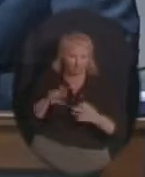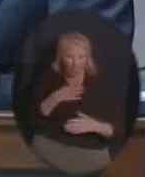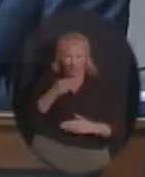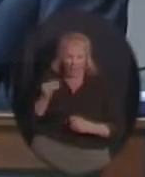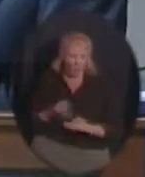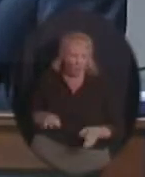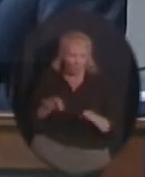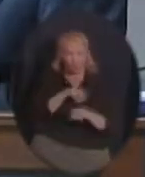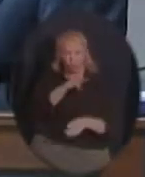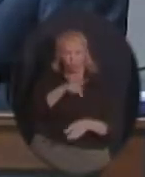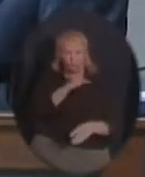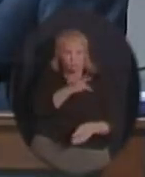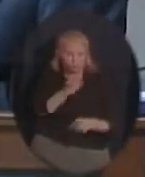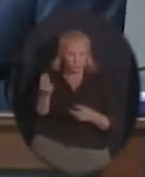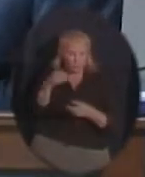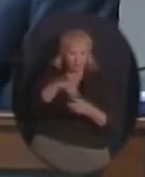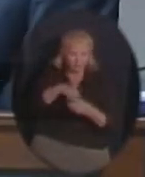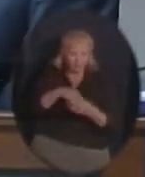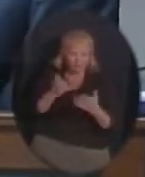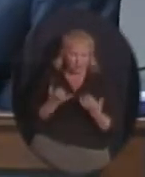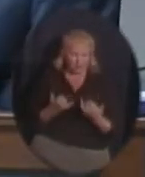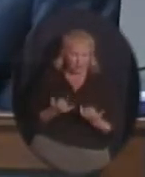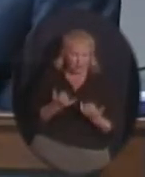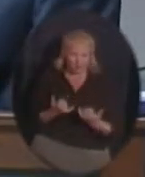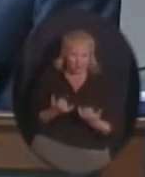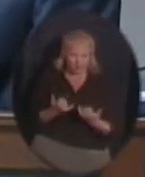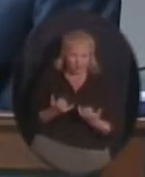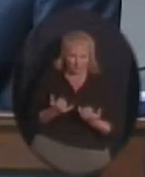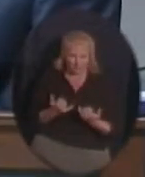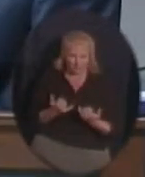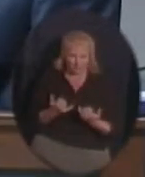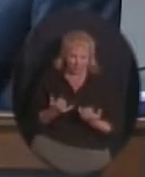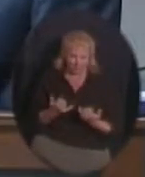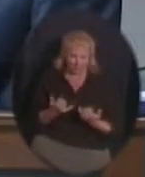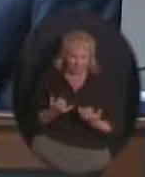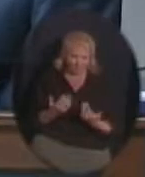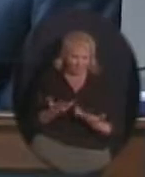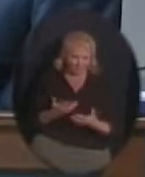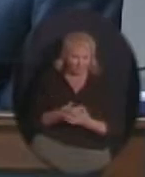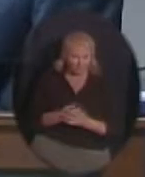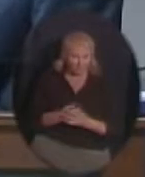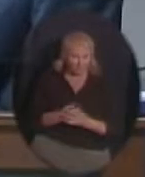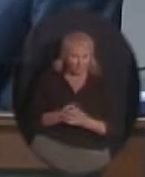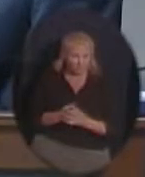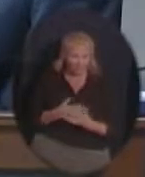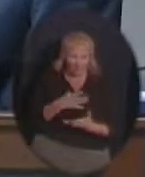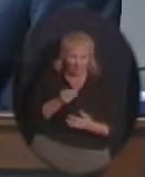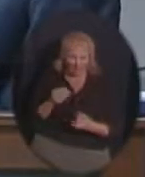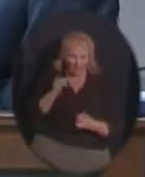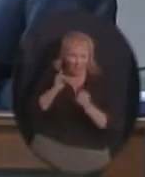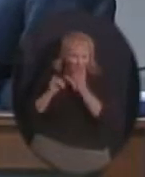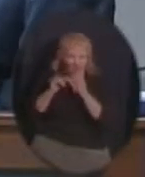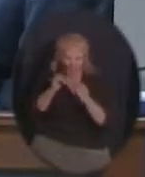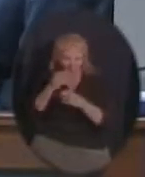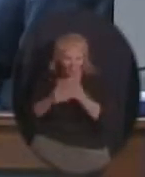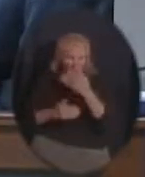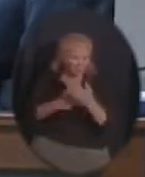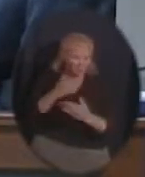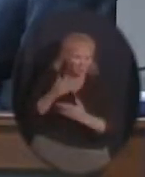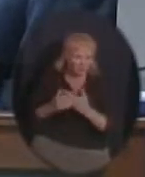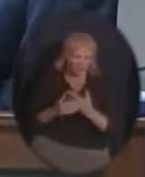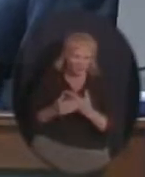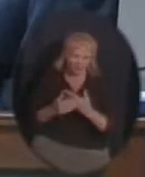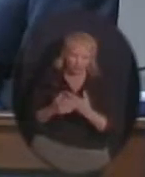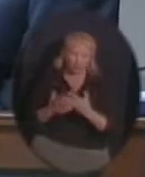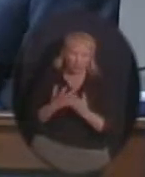particular as the client in that case. And those interview processes were very informative to us